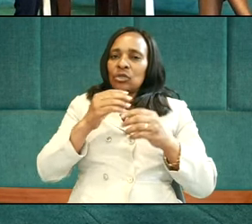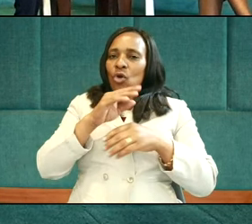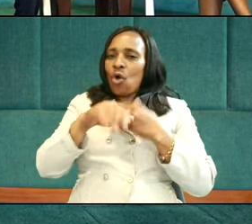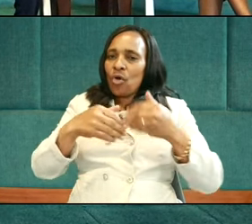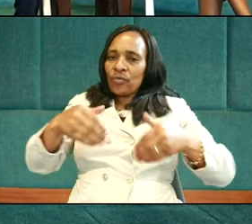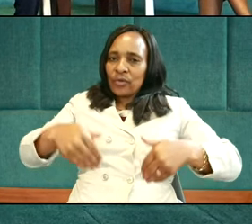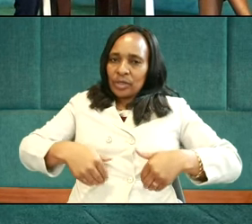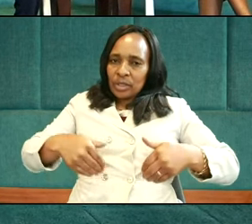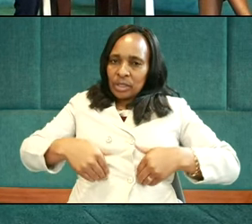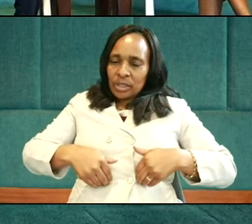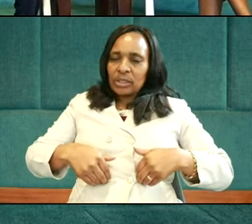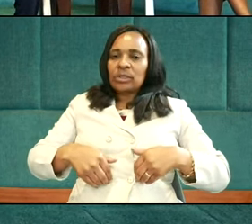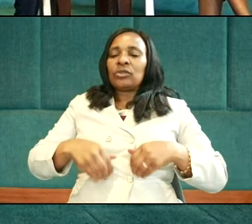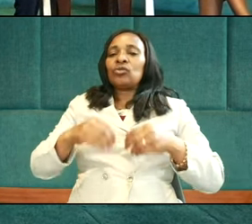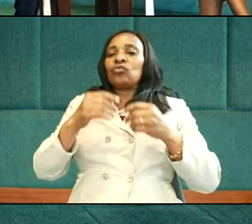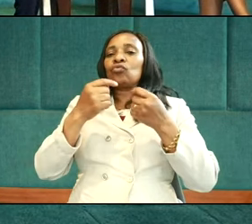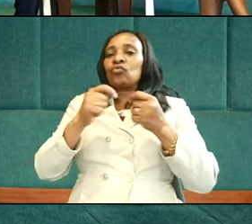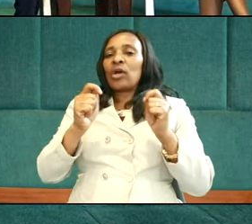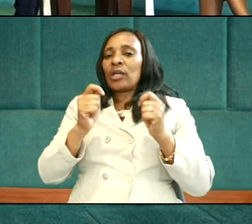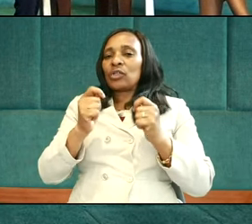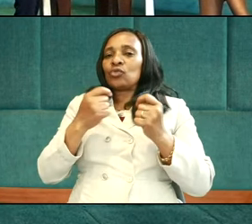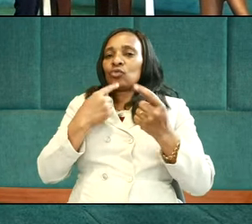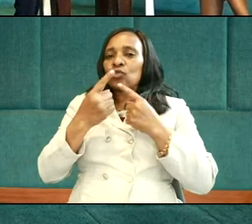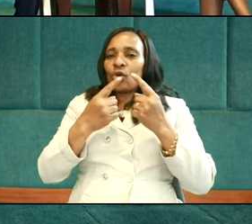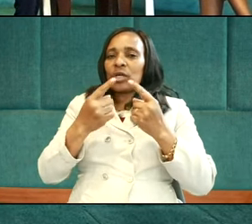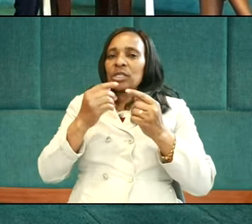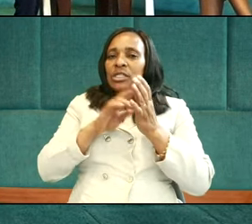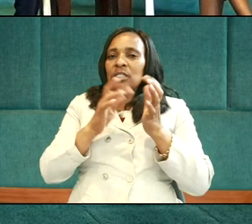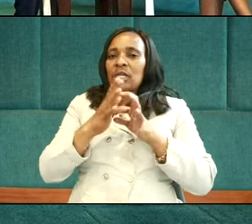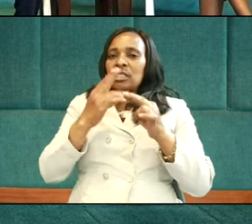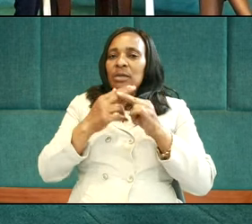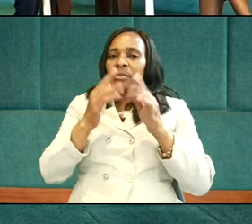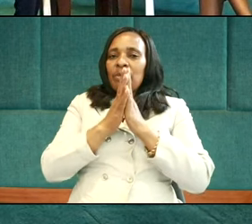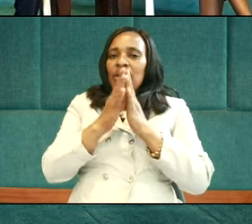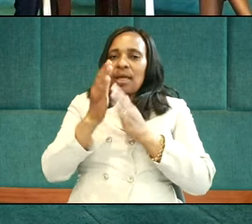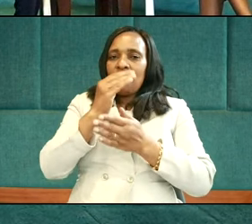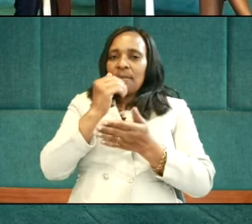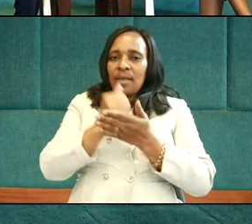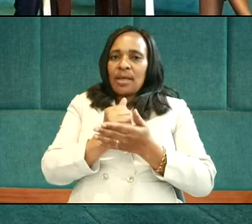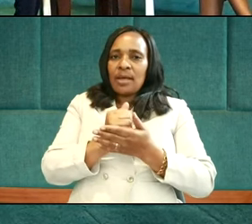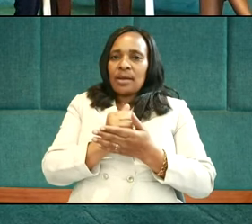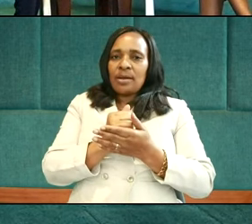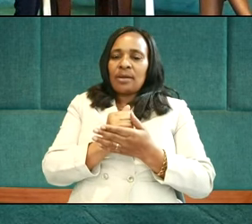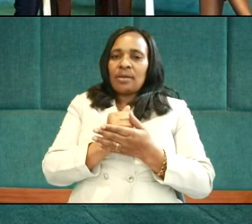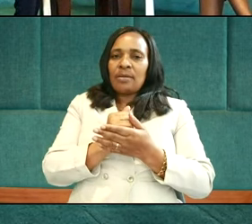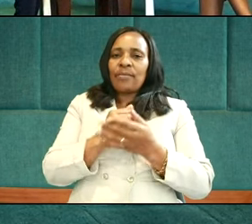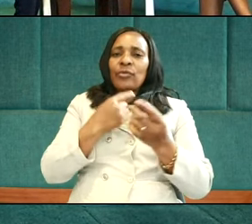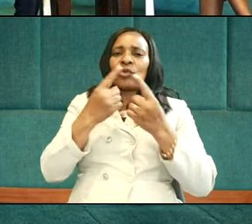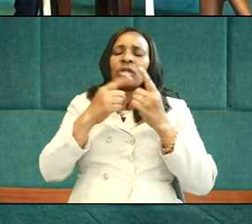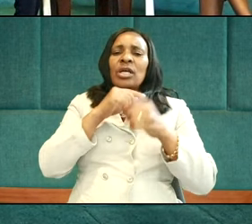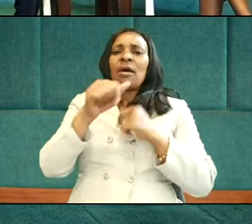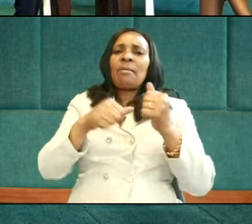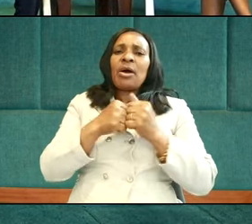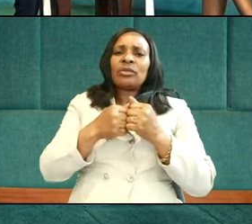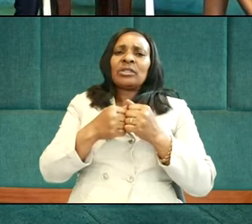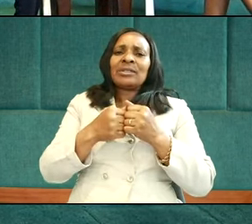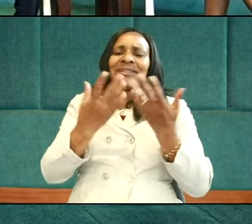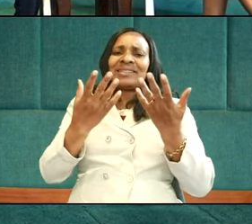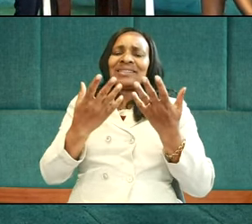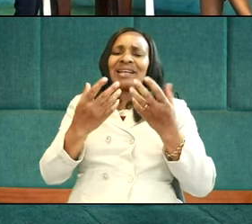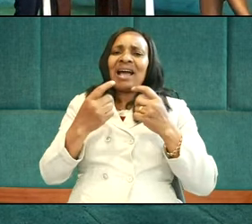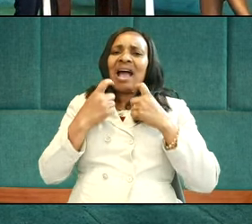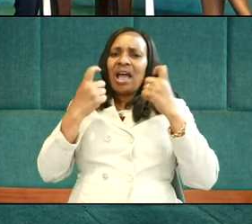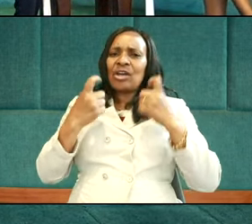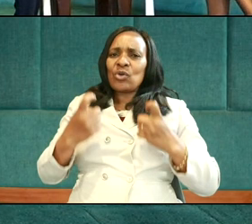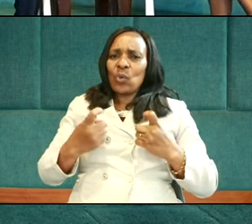understand what we're trying to pass. In Jesus' name, I pray, amen. Amen. So we'll be talking about idol threats. This